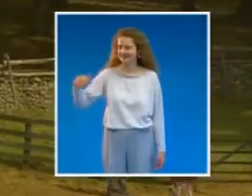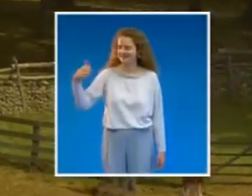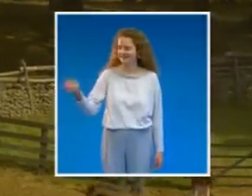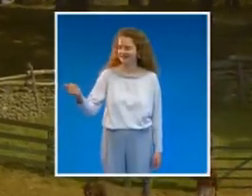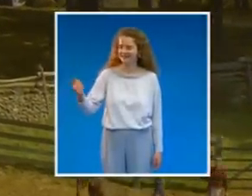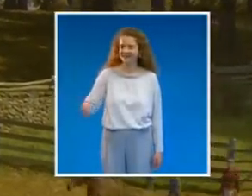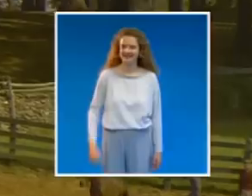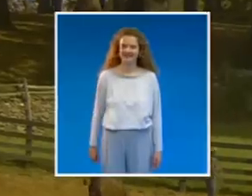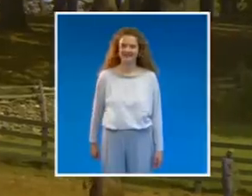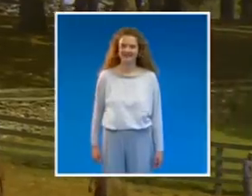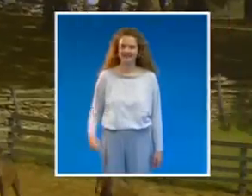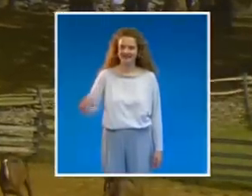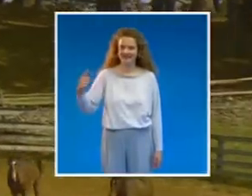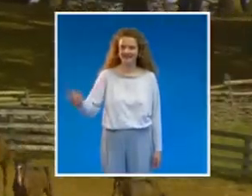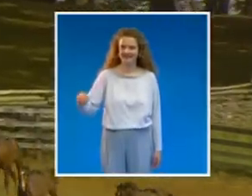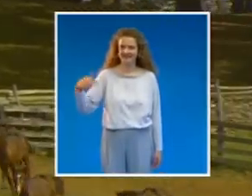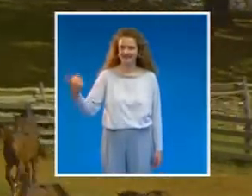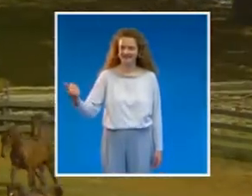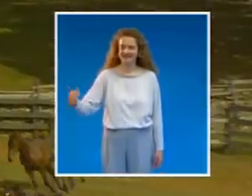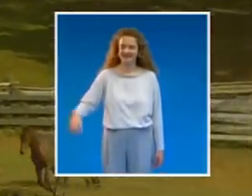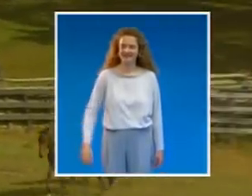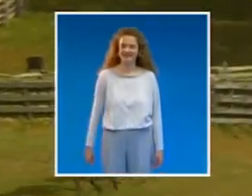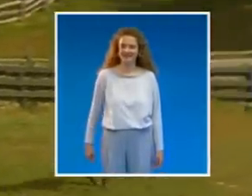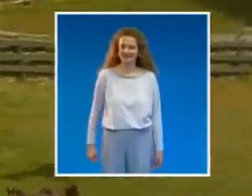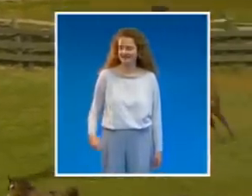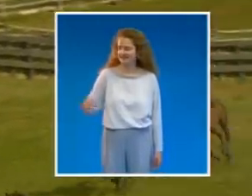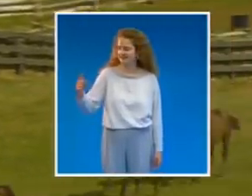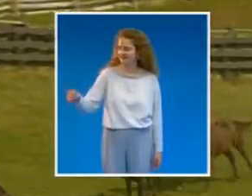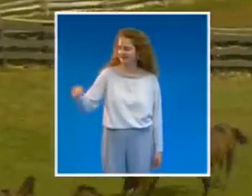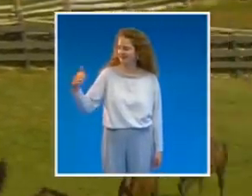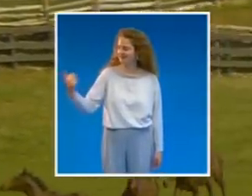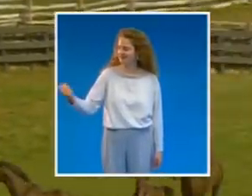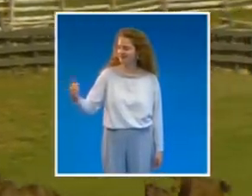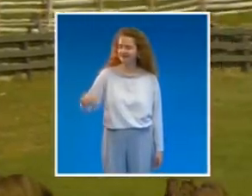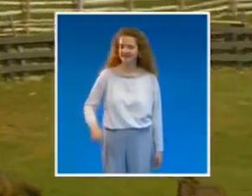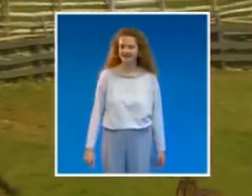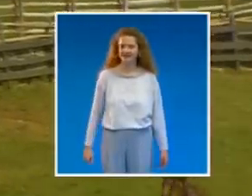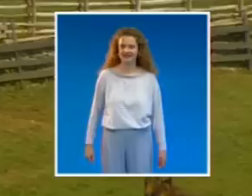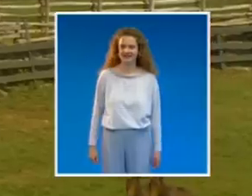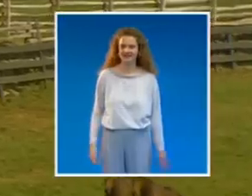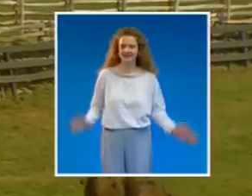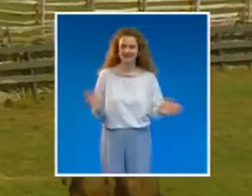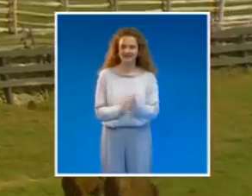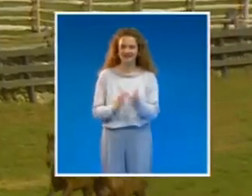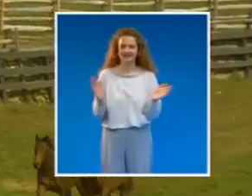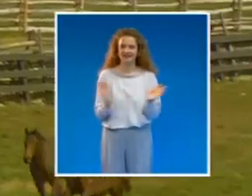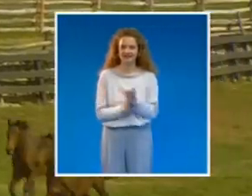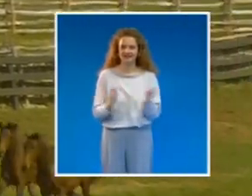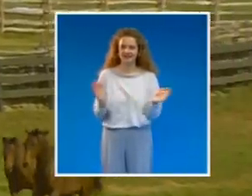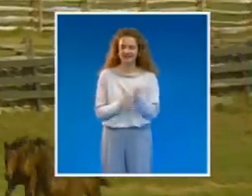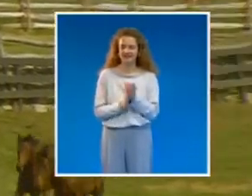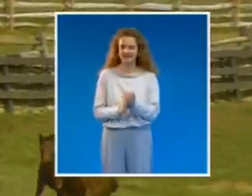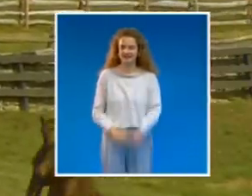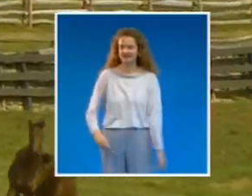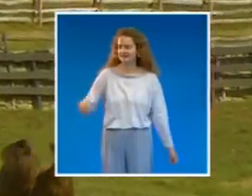One finger, one thumb, keep moving. One finger, one thumb, keep moving. One finger, one thumb, keep moving. We'll all be